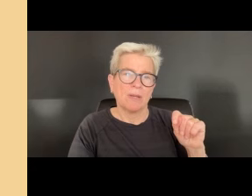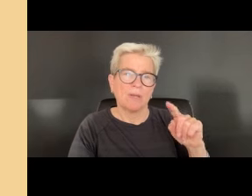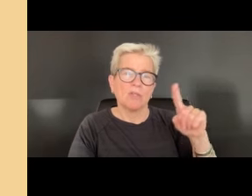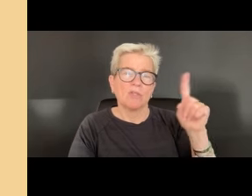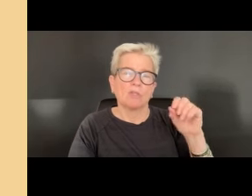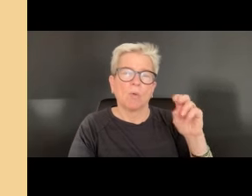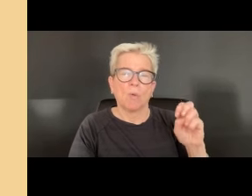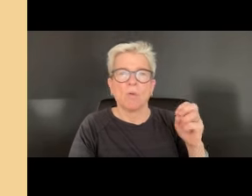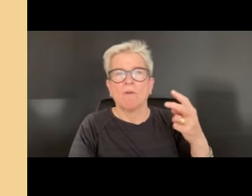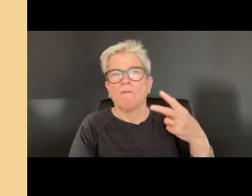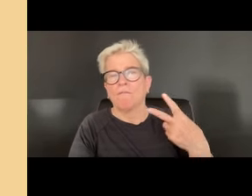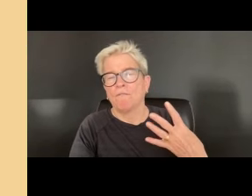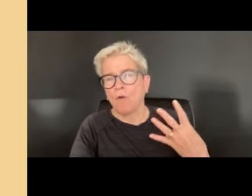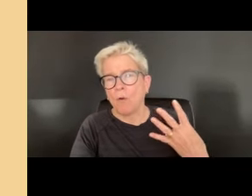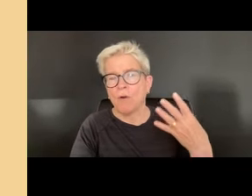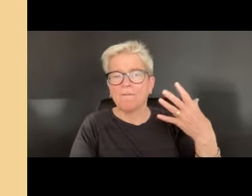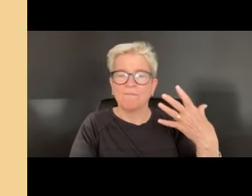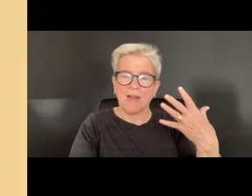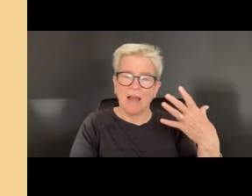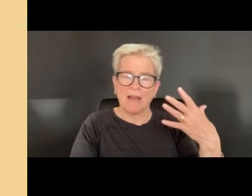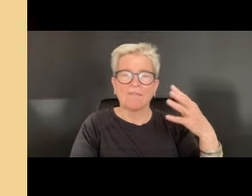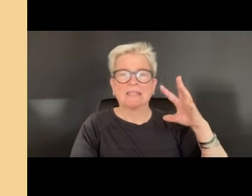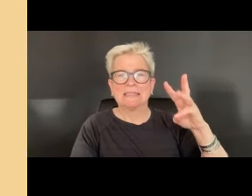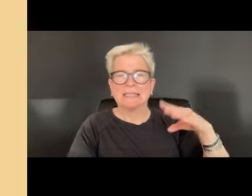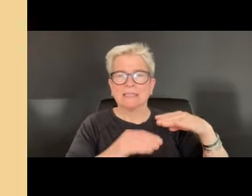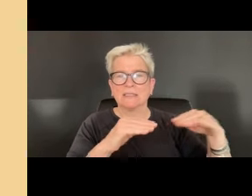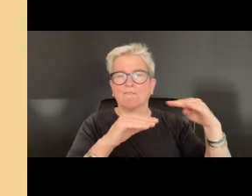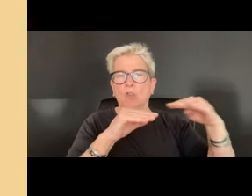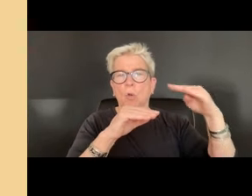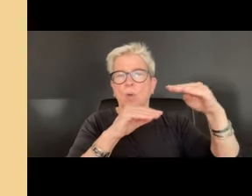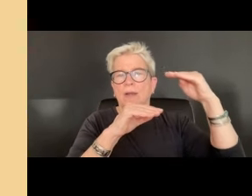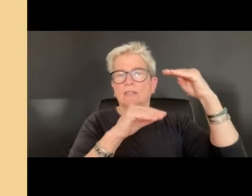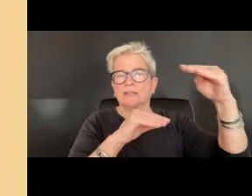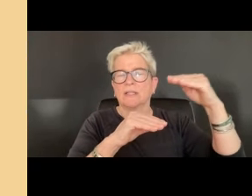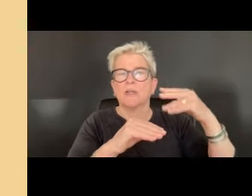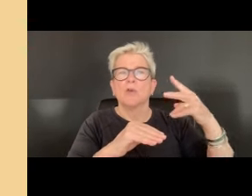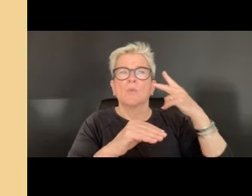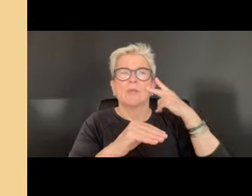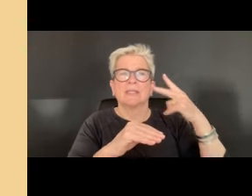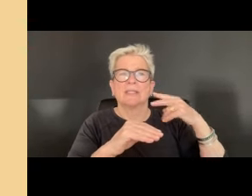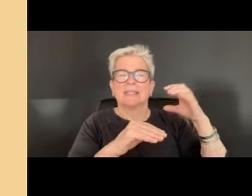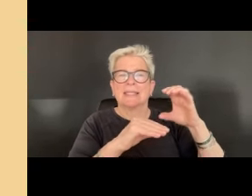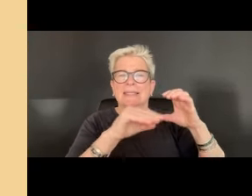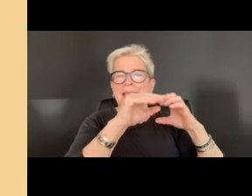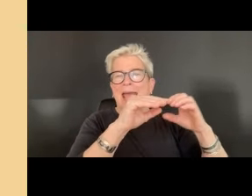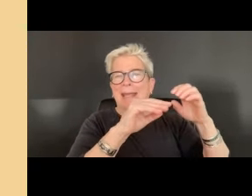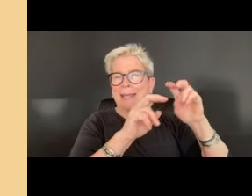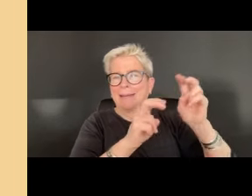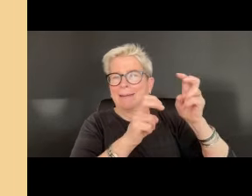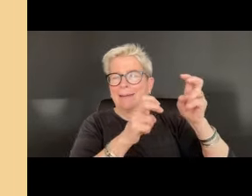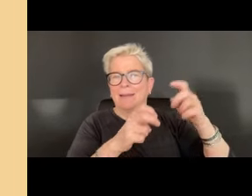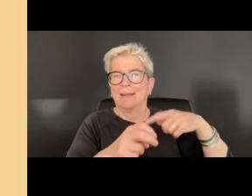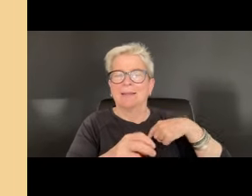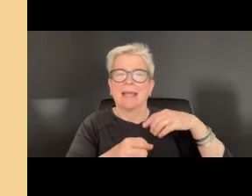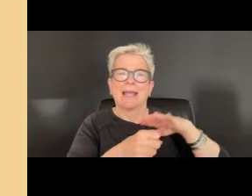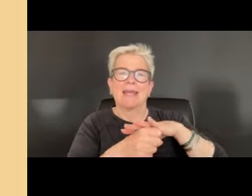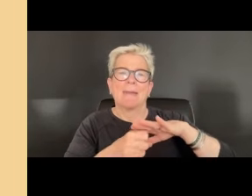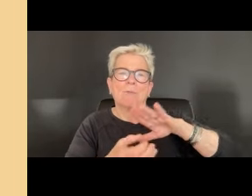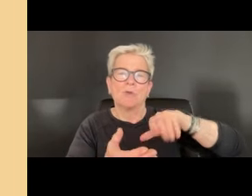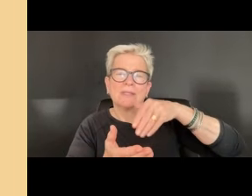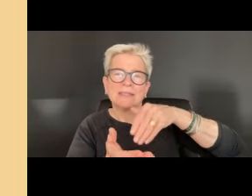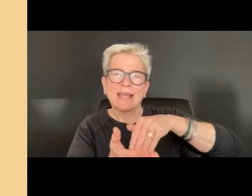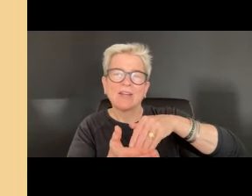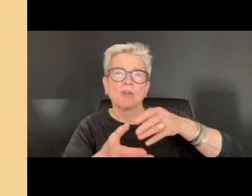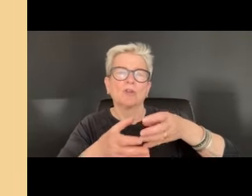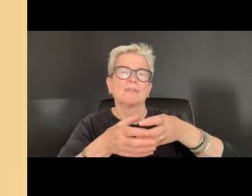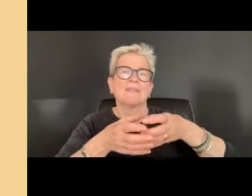where we do see that stacking happen. And so by those are, again, in places like neighborhood centers, the expansions